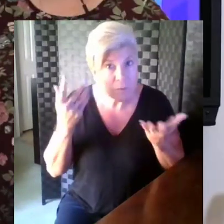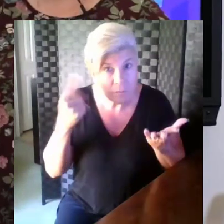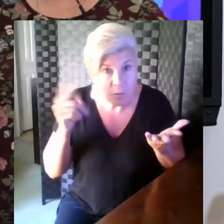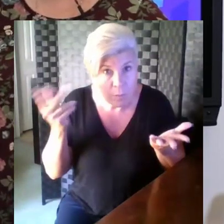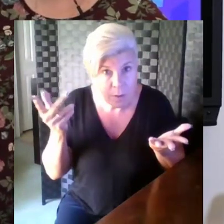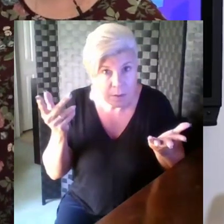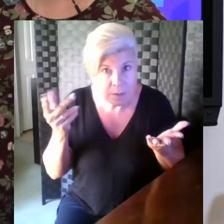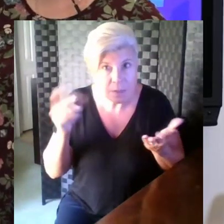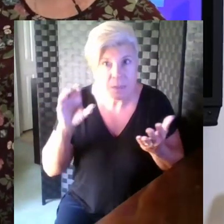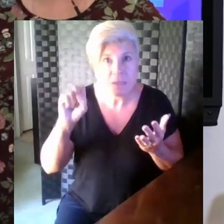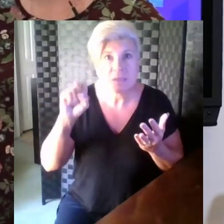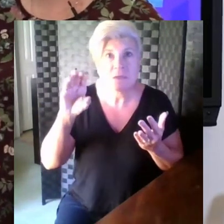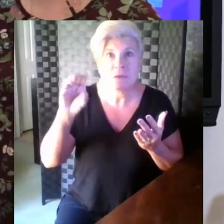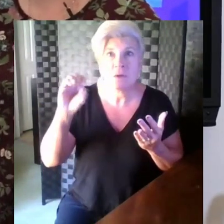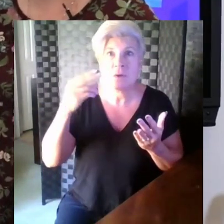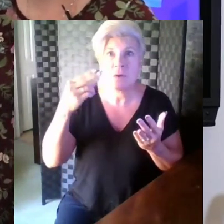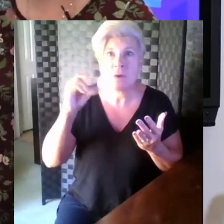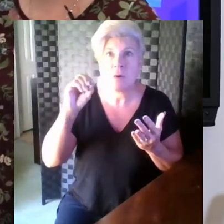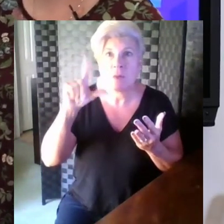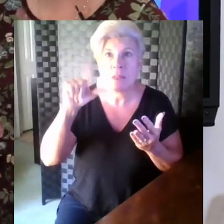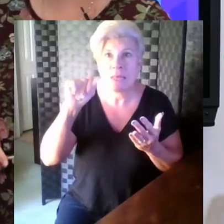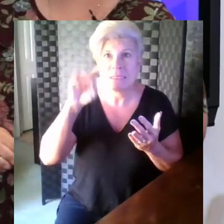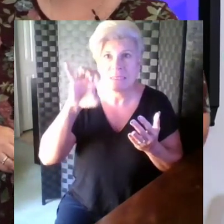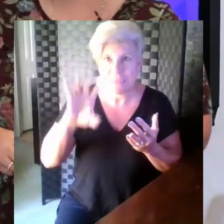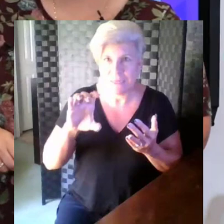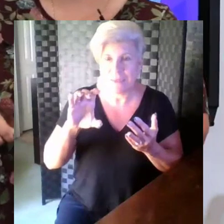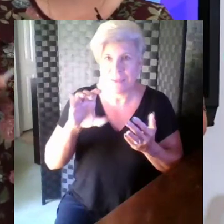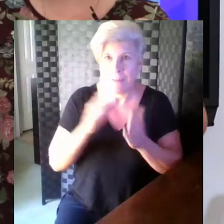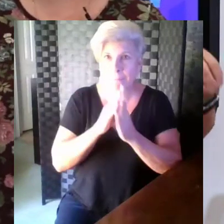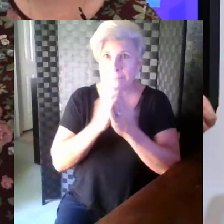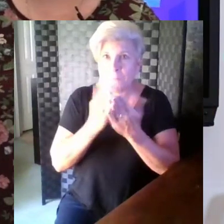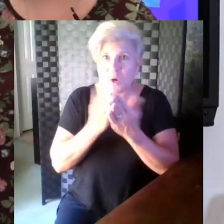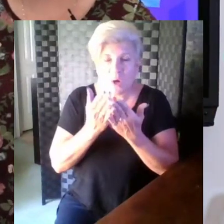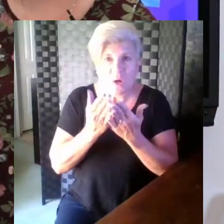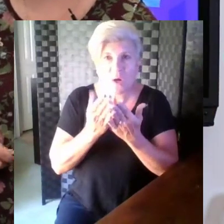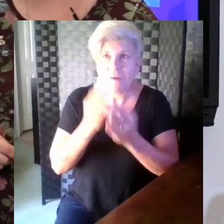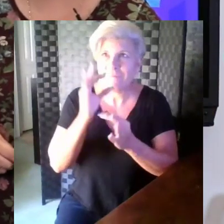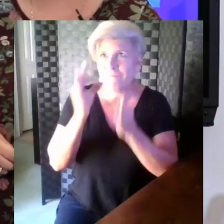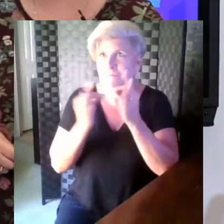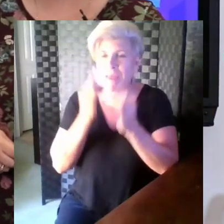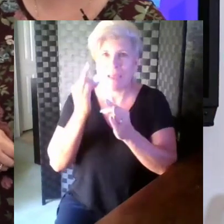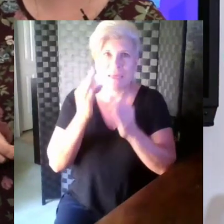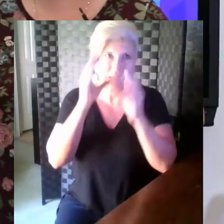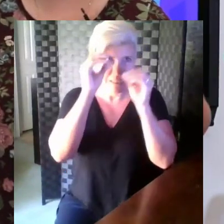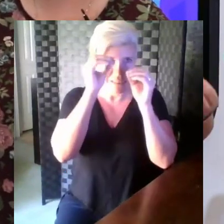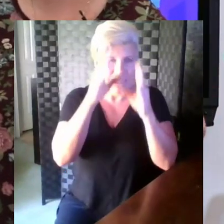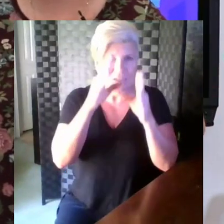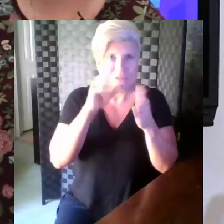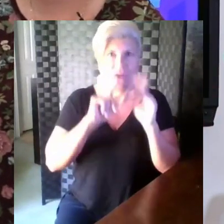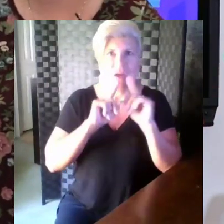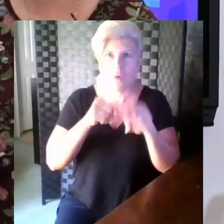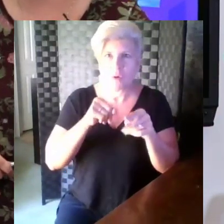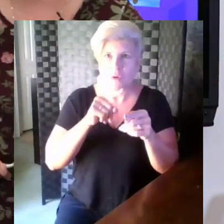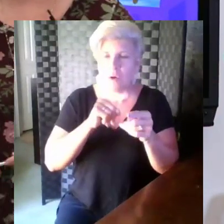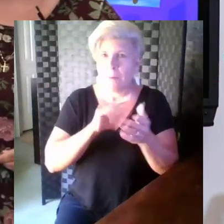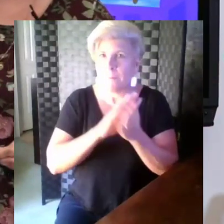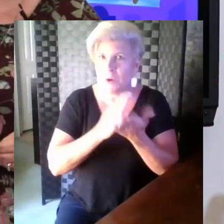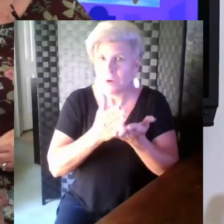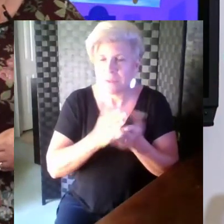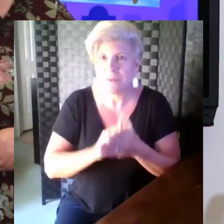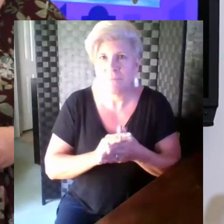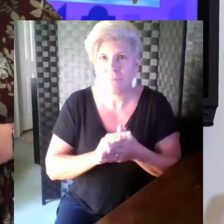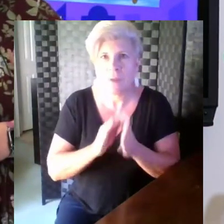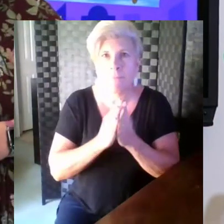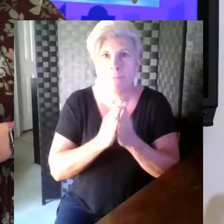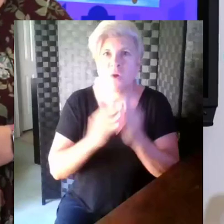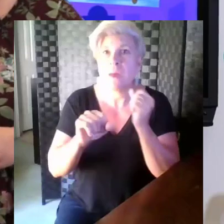is Scholastic. You probably know the word Scholastic because you have Scholastic book fairs and your teachers might do Scholastic book orders. They're a